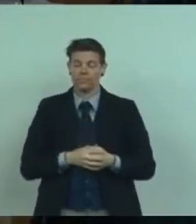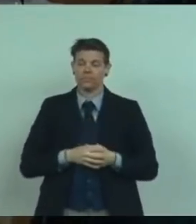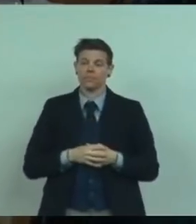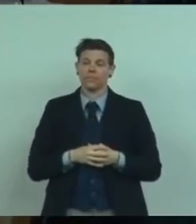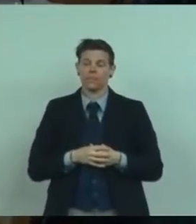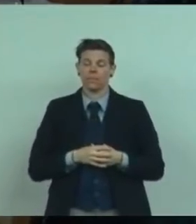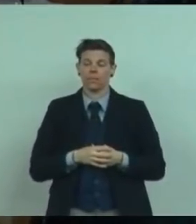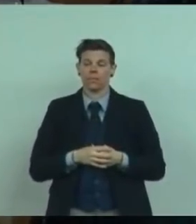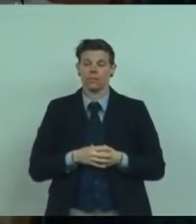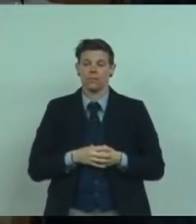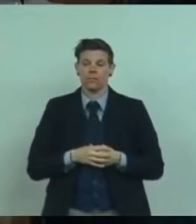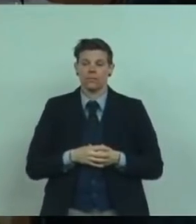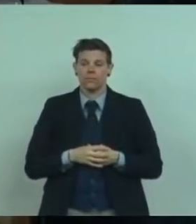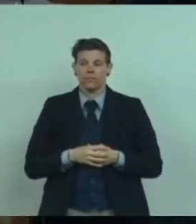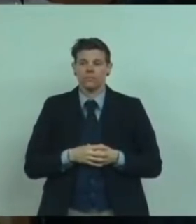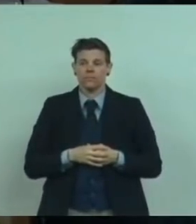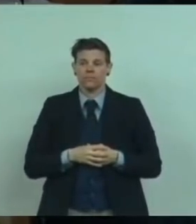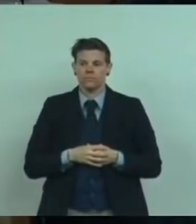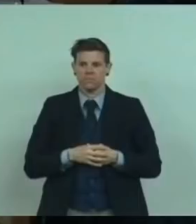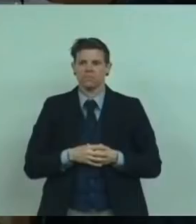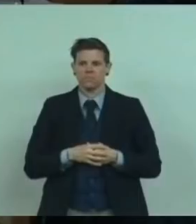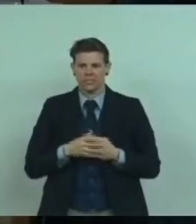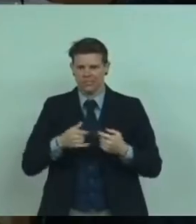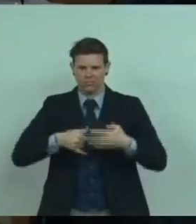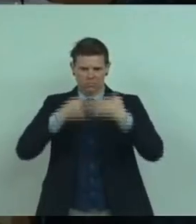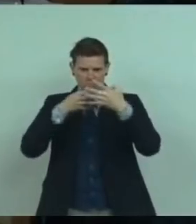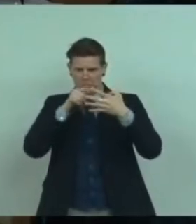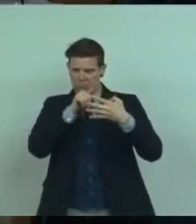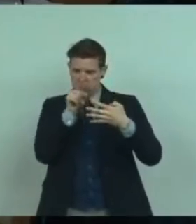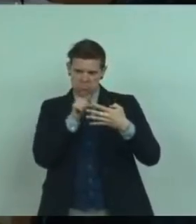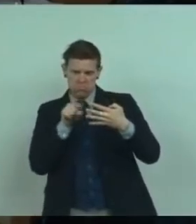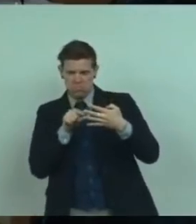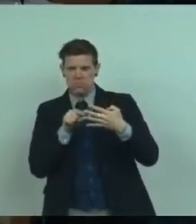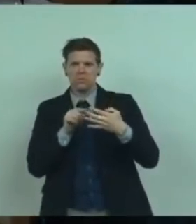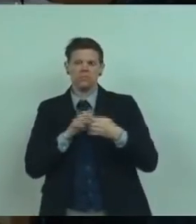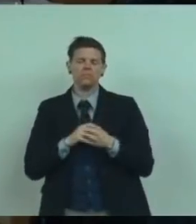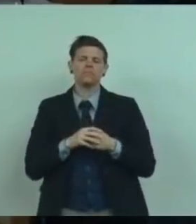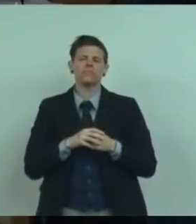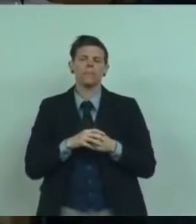All right, so I'm going to unmute